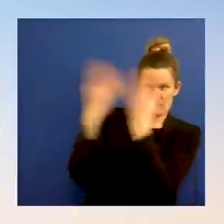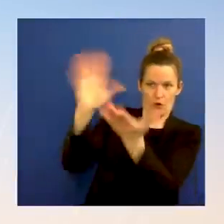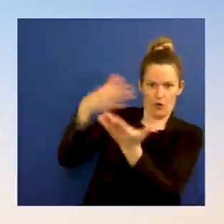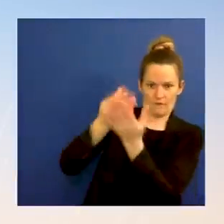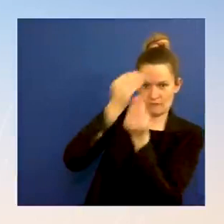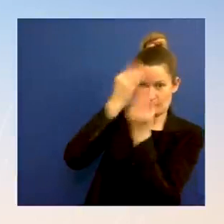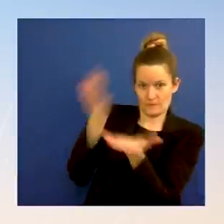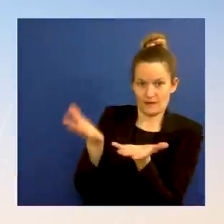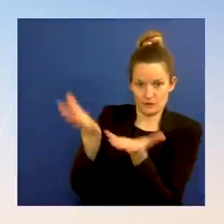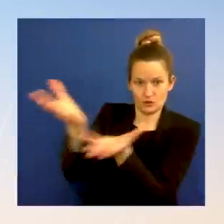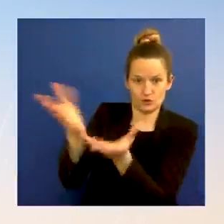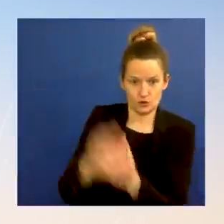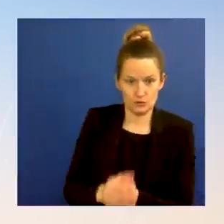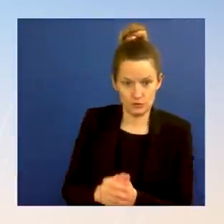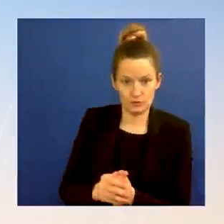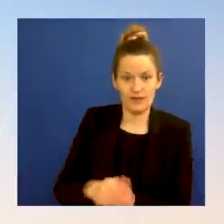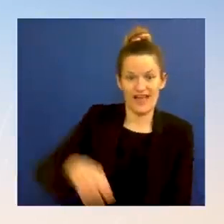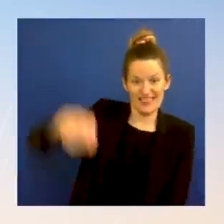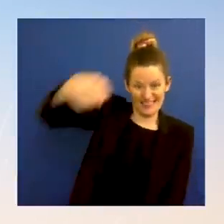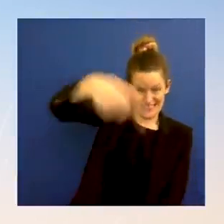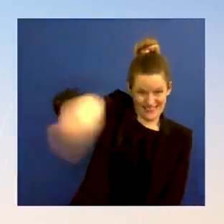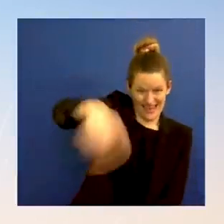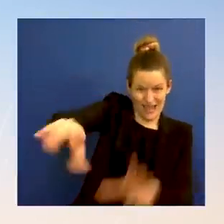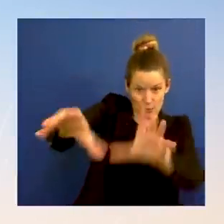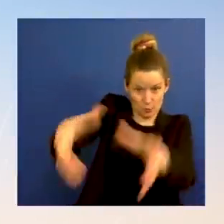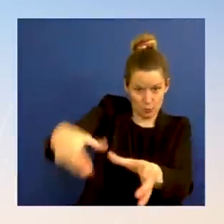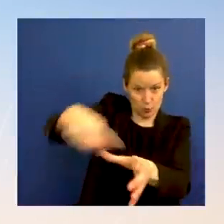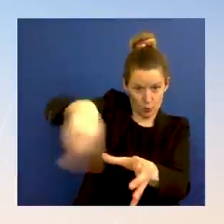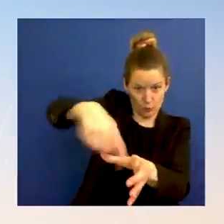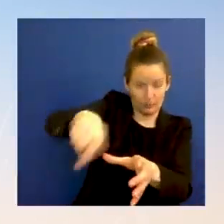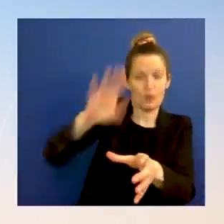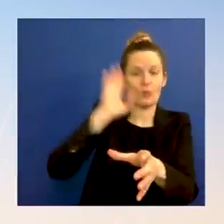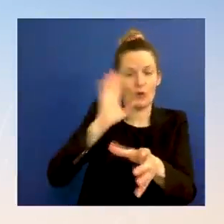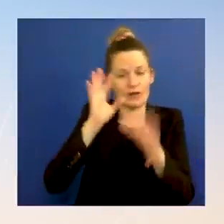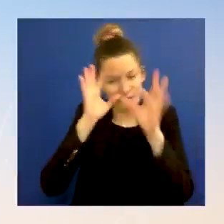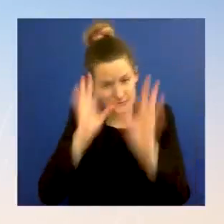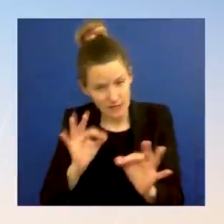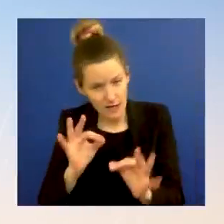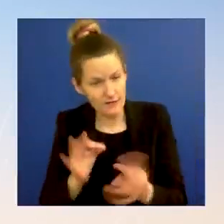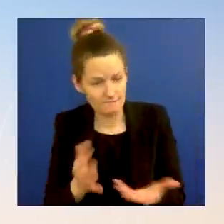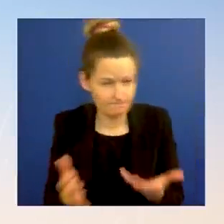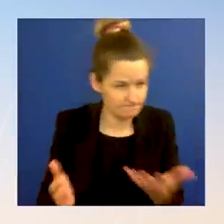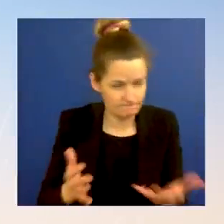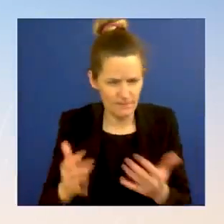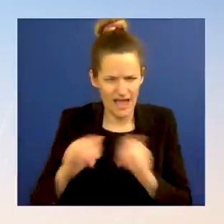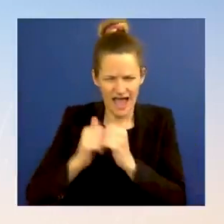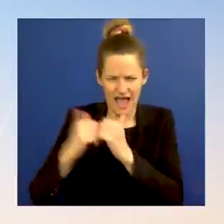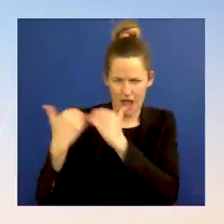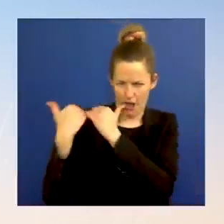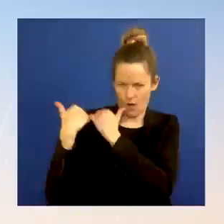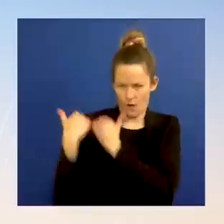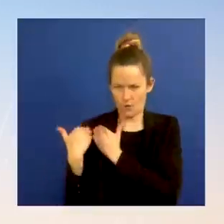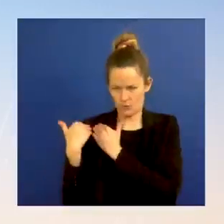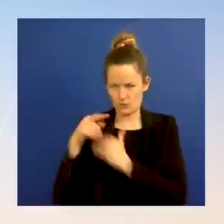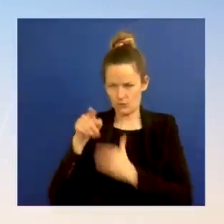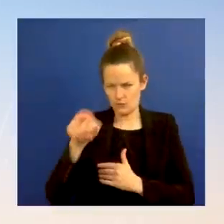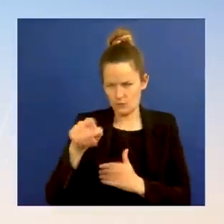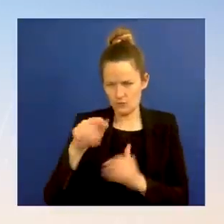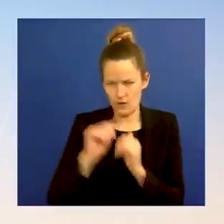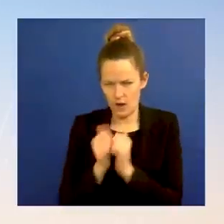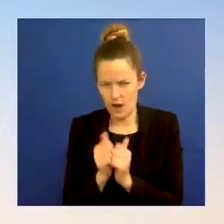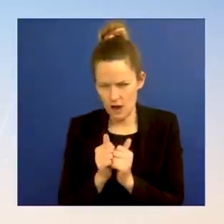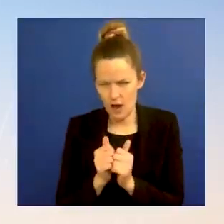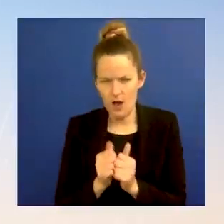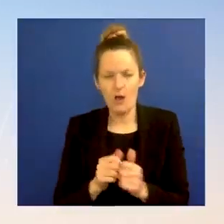measures. We also joined 44 other countries in establishing an expert mission through the OSCE to investigate possible violations and abuses